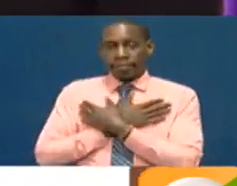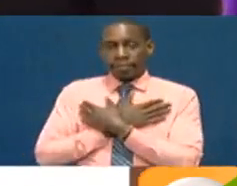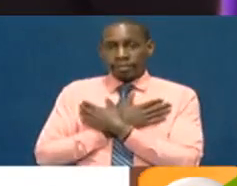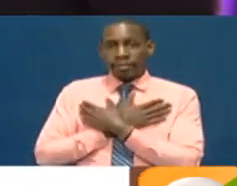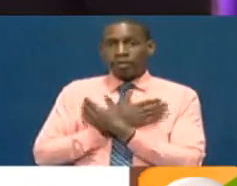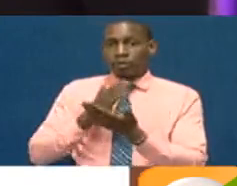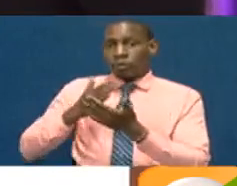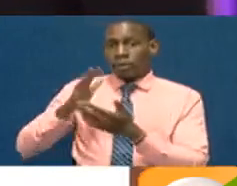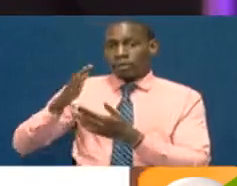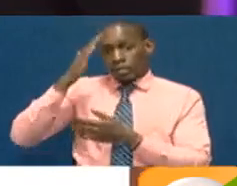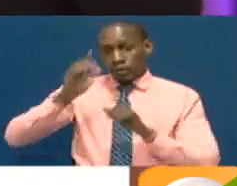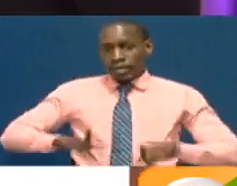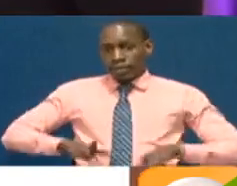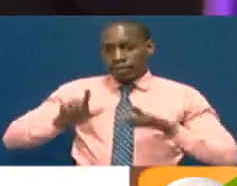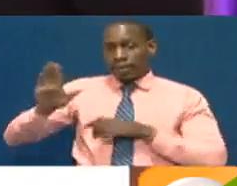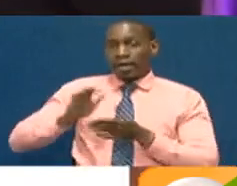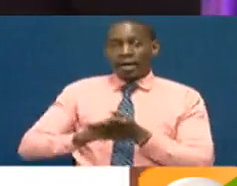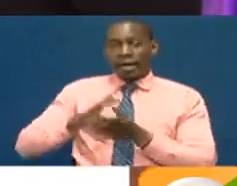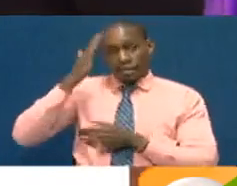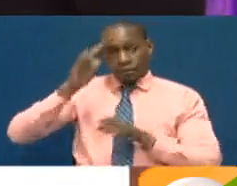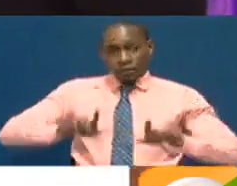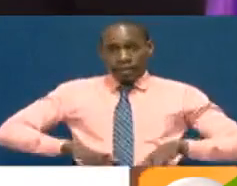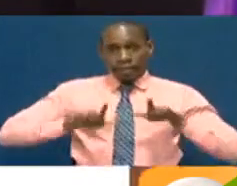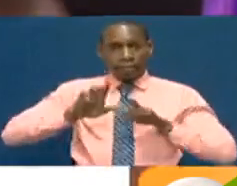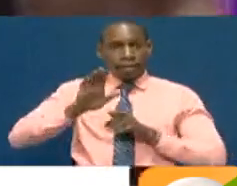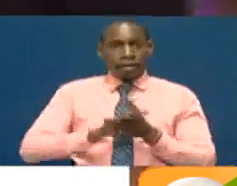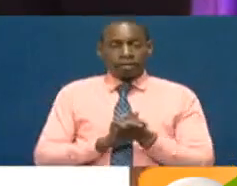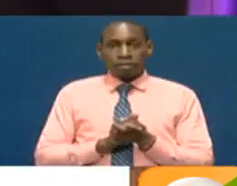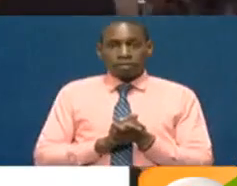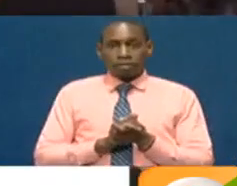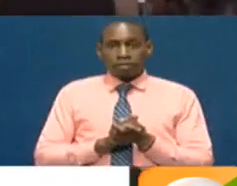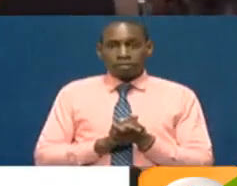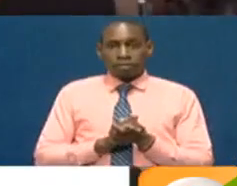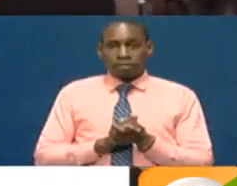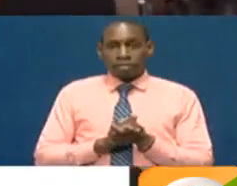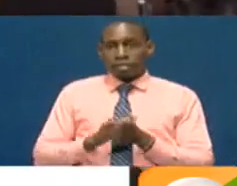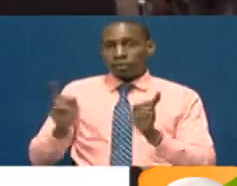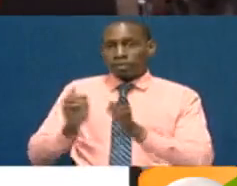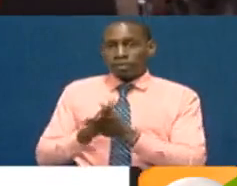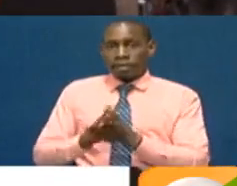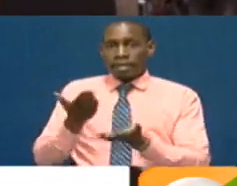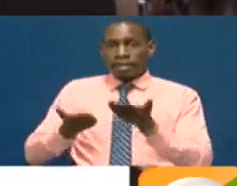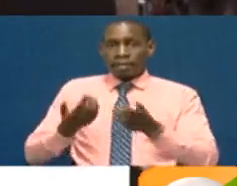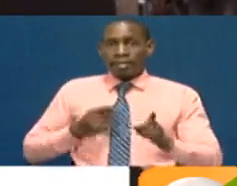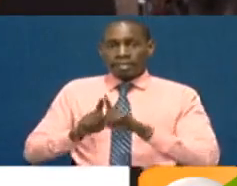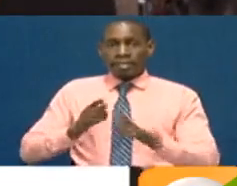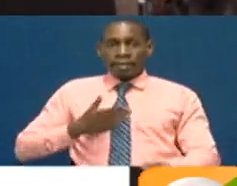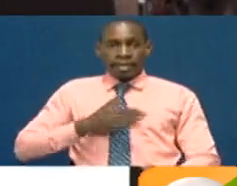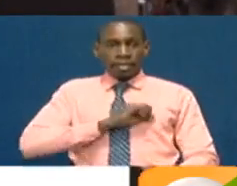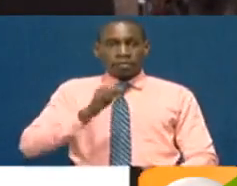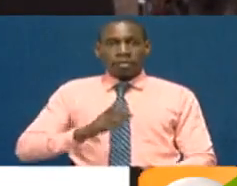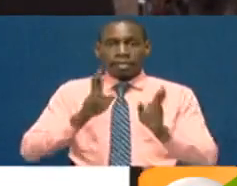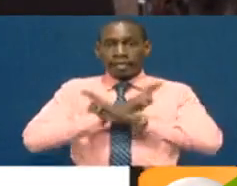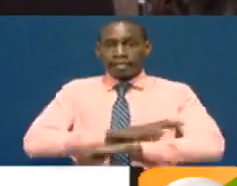Bestie, you knew your life. Who knew your life would be this short? May my sister's soul rest in